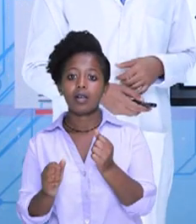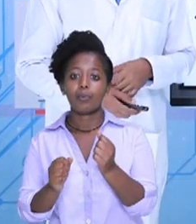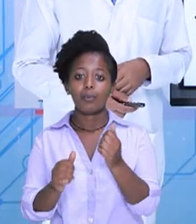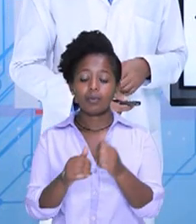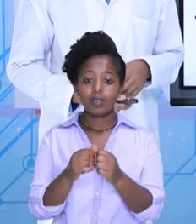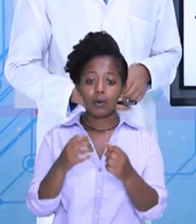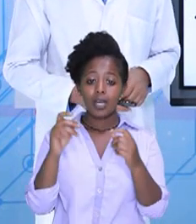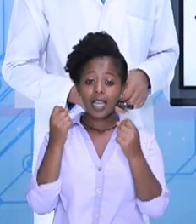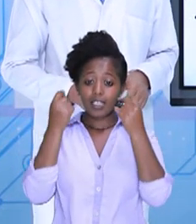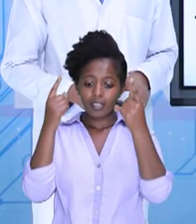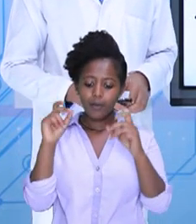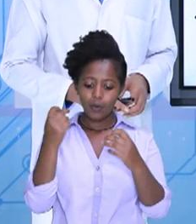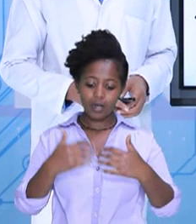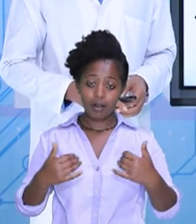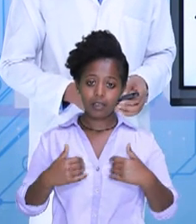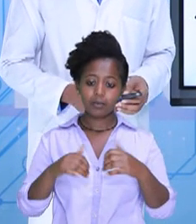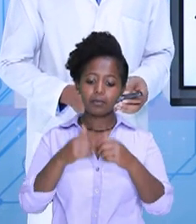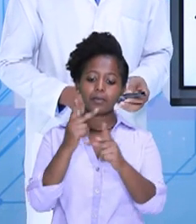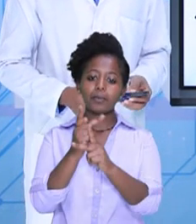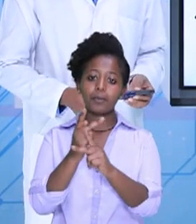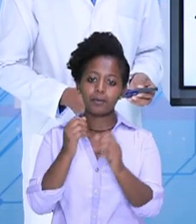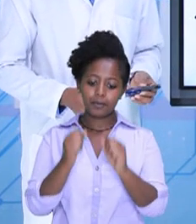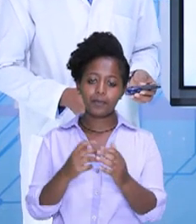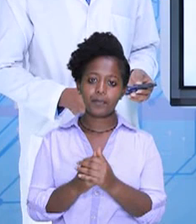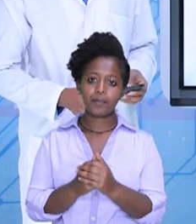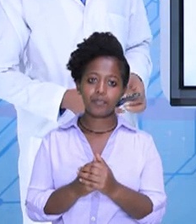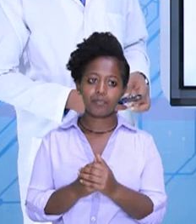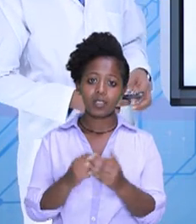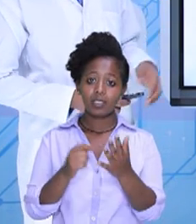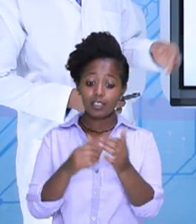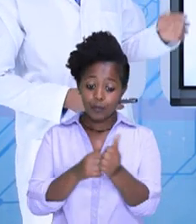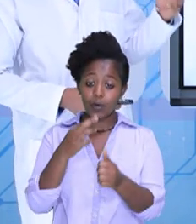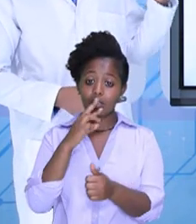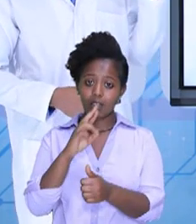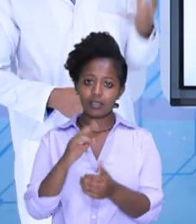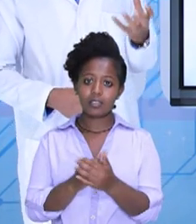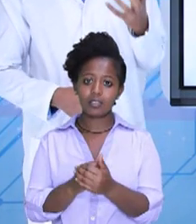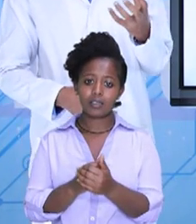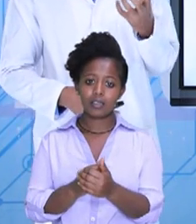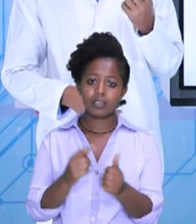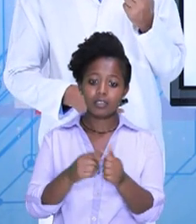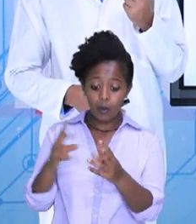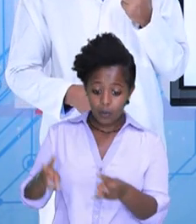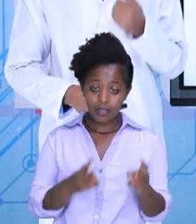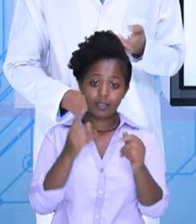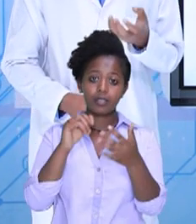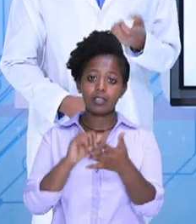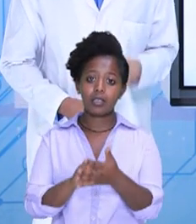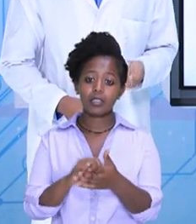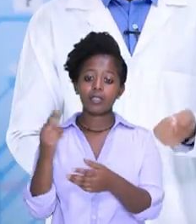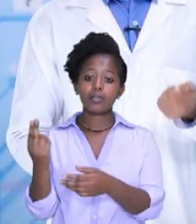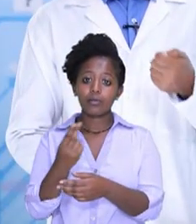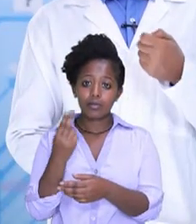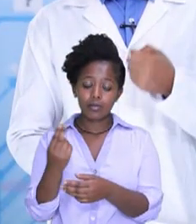wild animals? The following are the way that we used